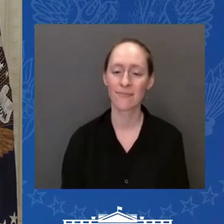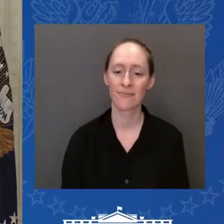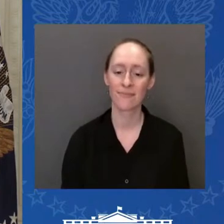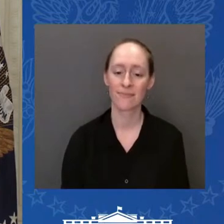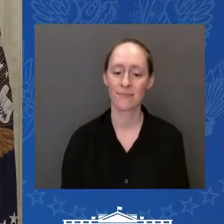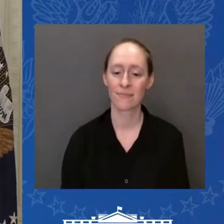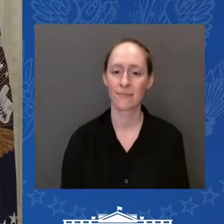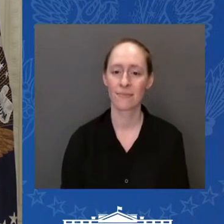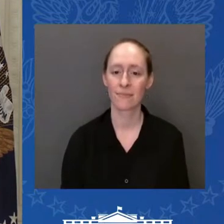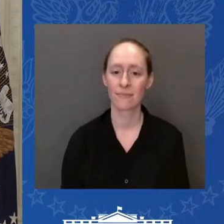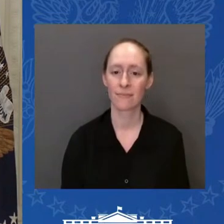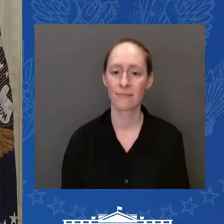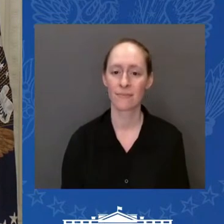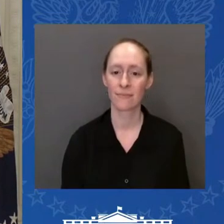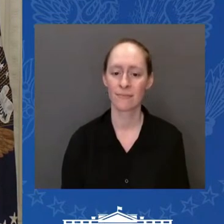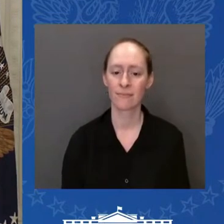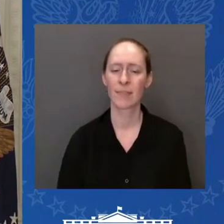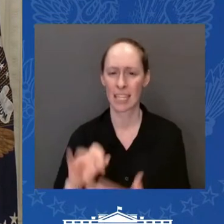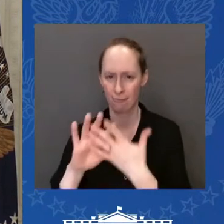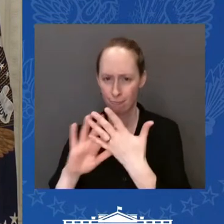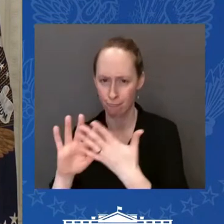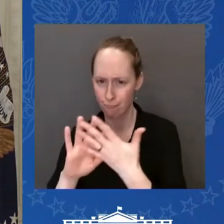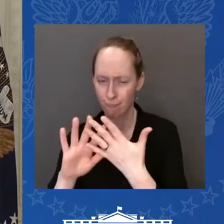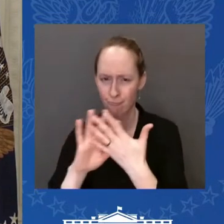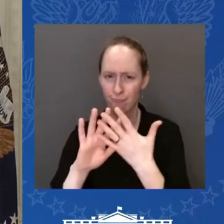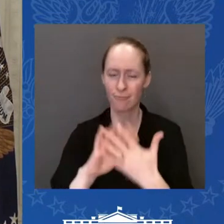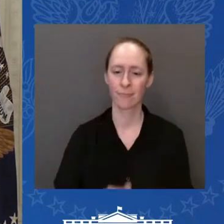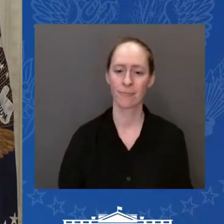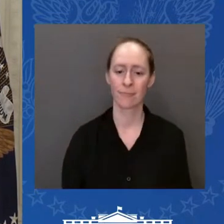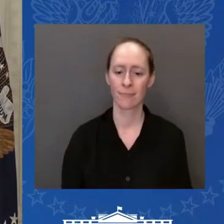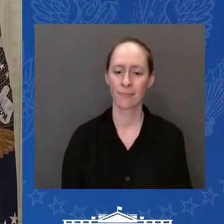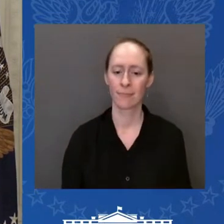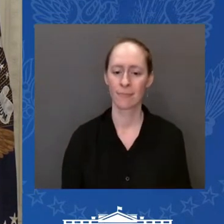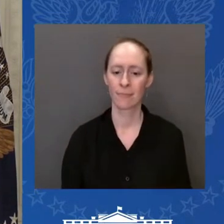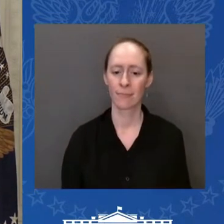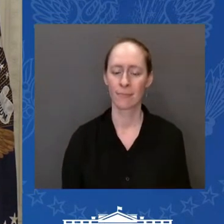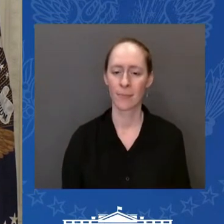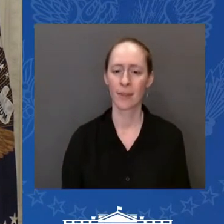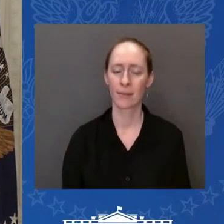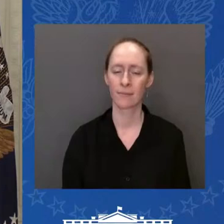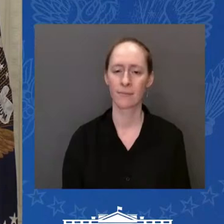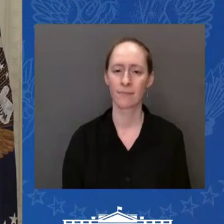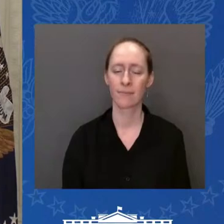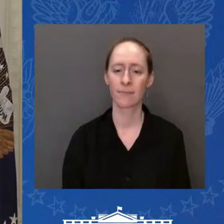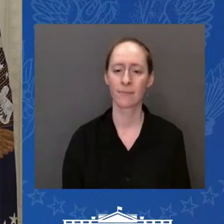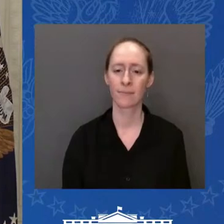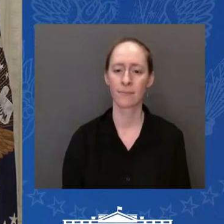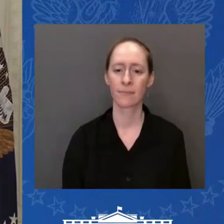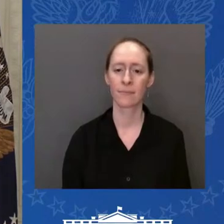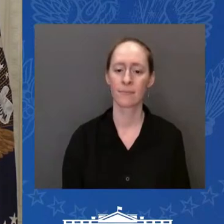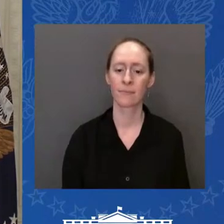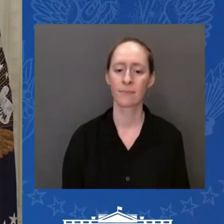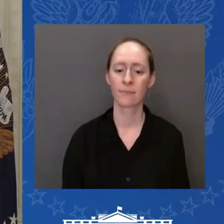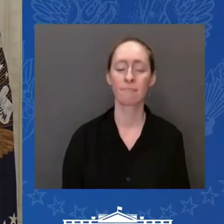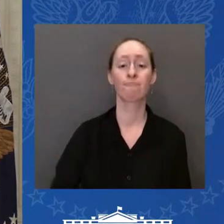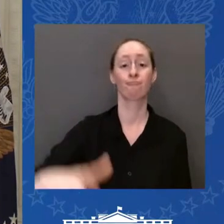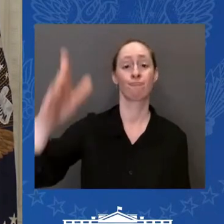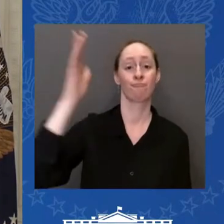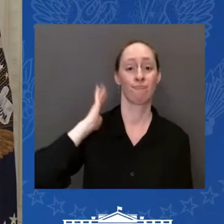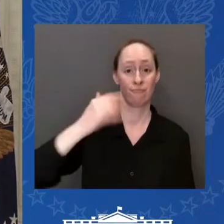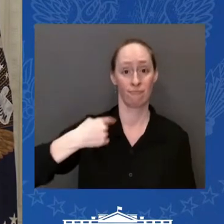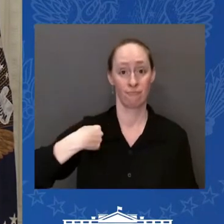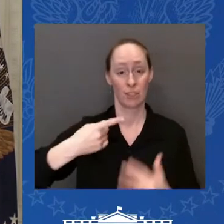Can you hear me? The pandemic was raging. Our economy was reeling. But we acted